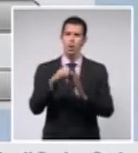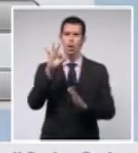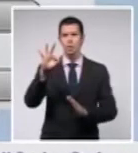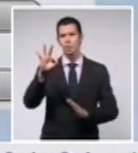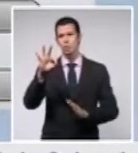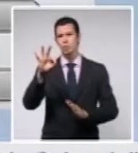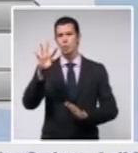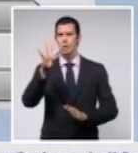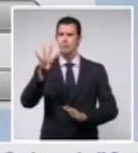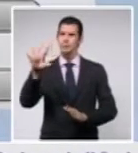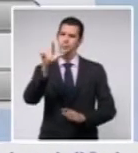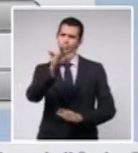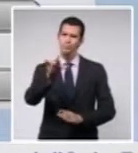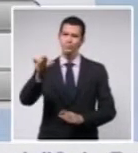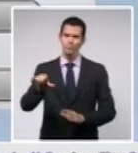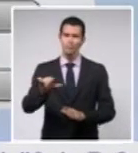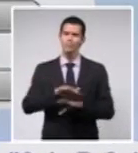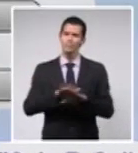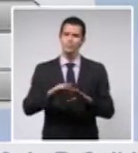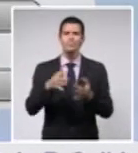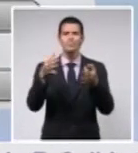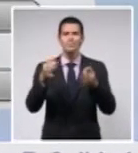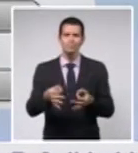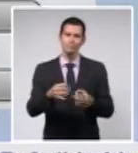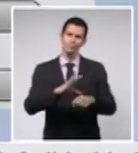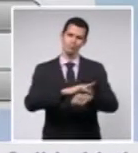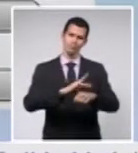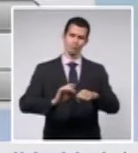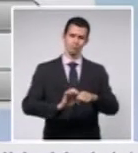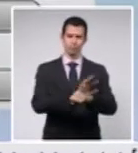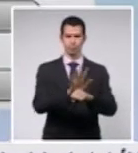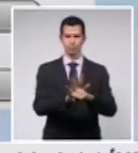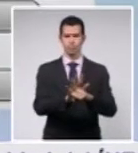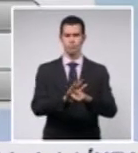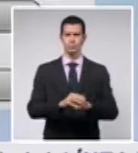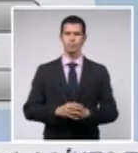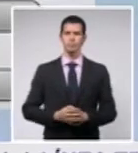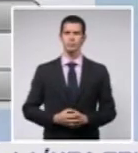country since the pandemic began to